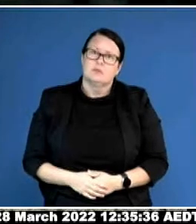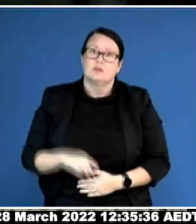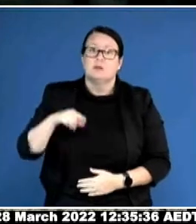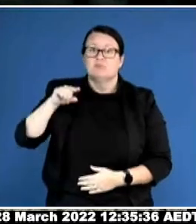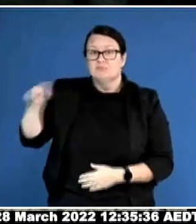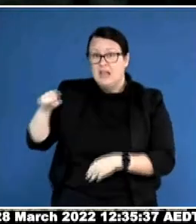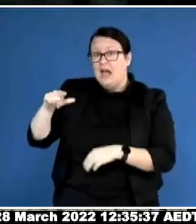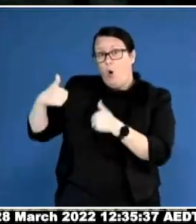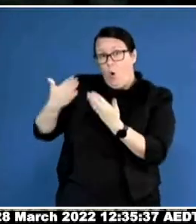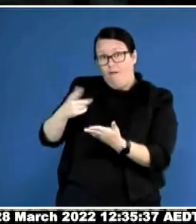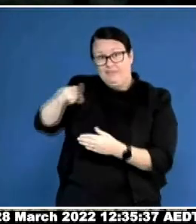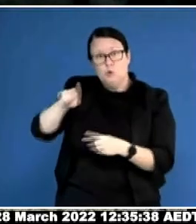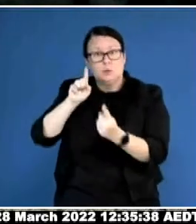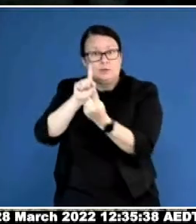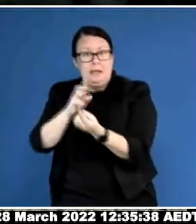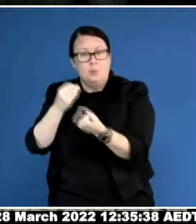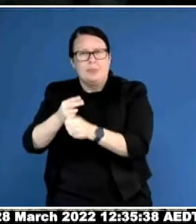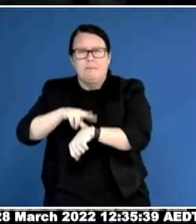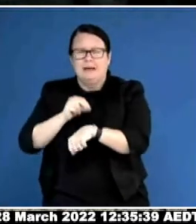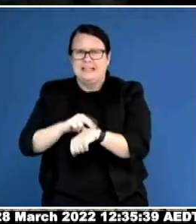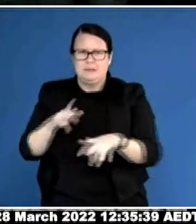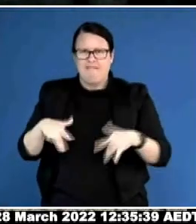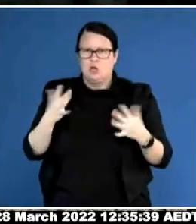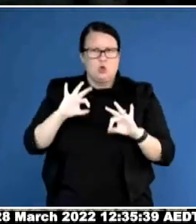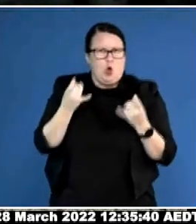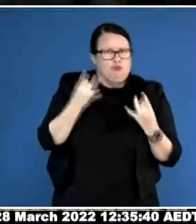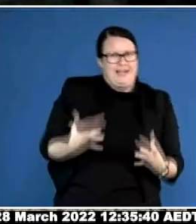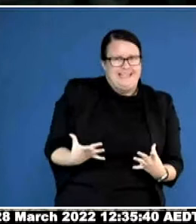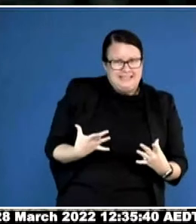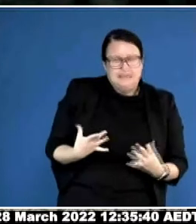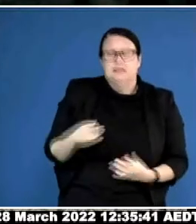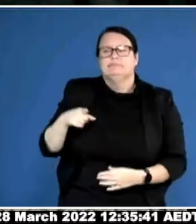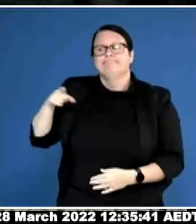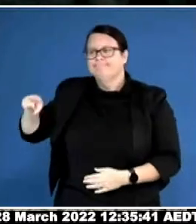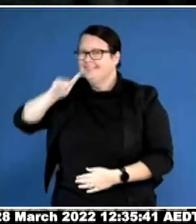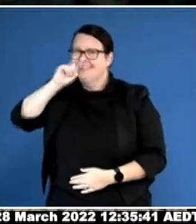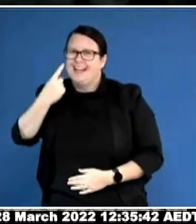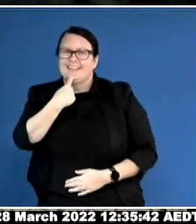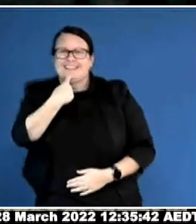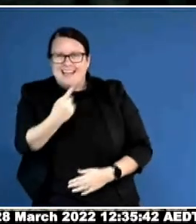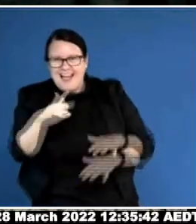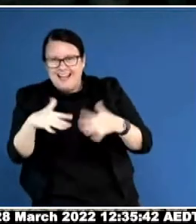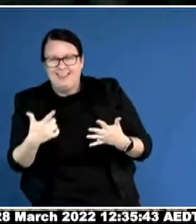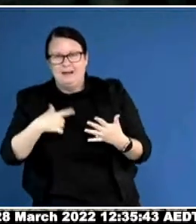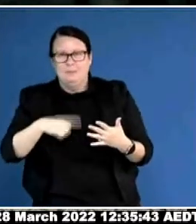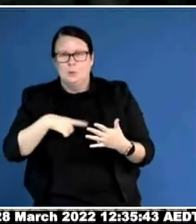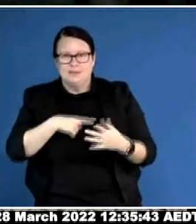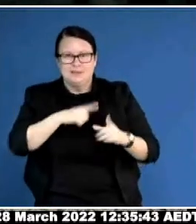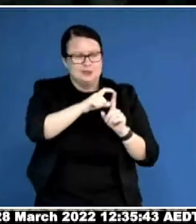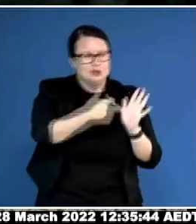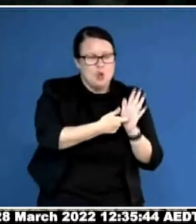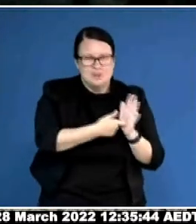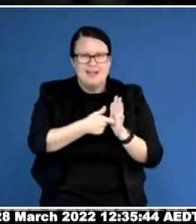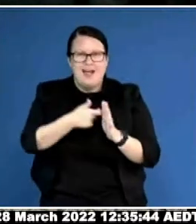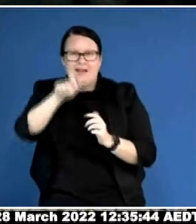you were not ready and his hands were tied with the doctor-patient confidentiality. And you think